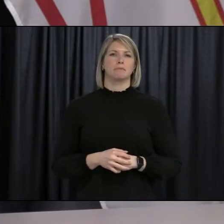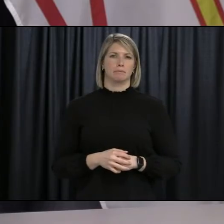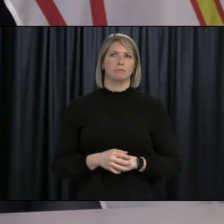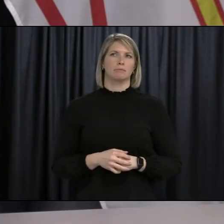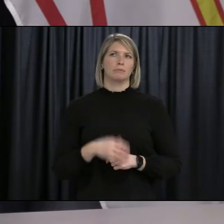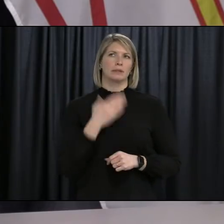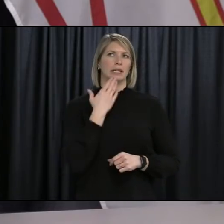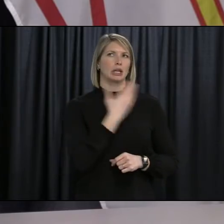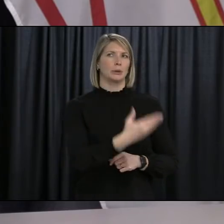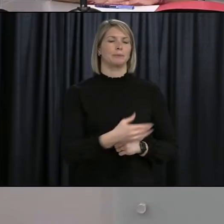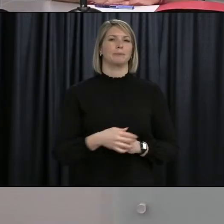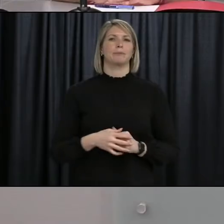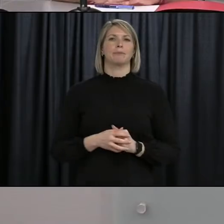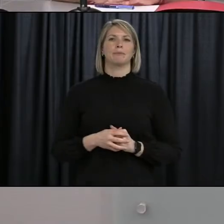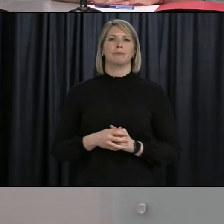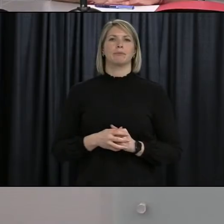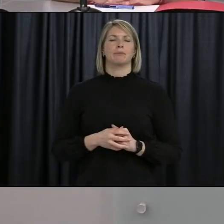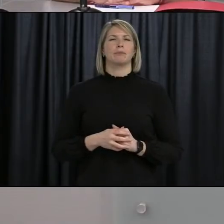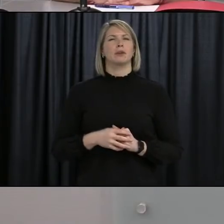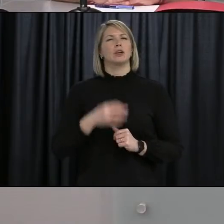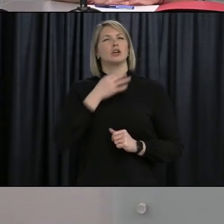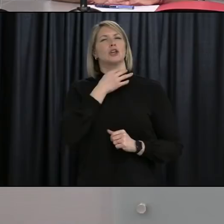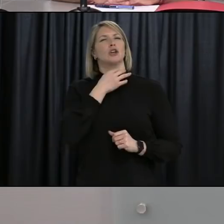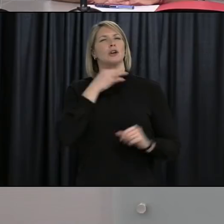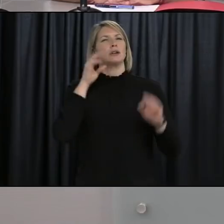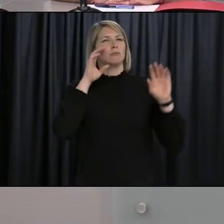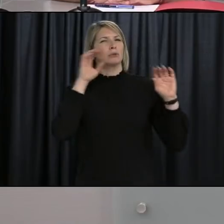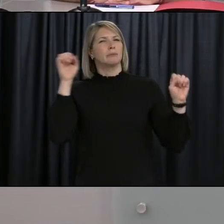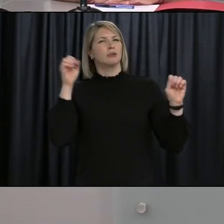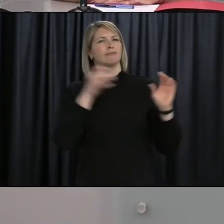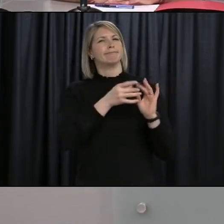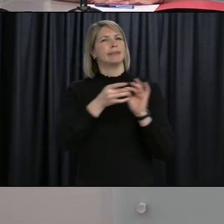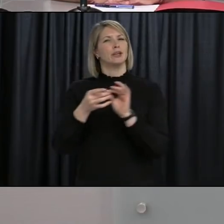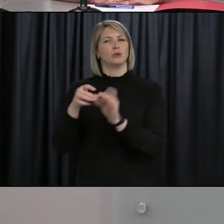Okay, thank you. And Premier, with regards to the election,